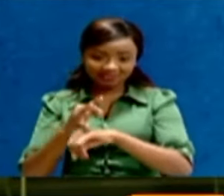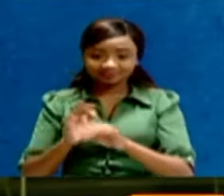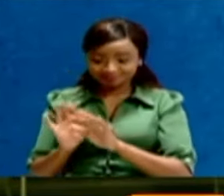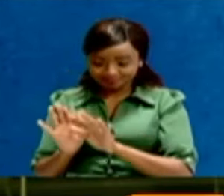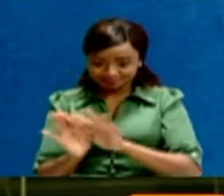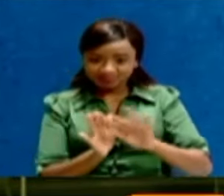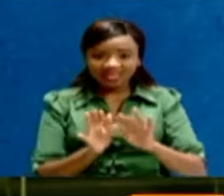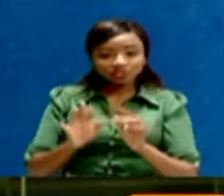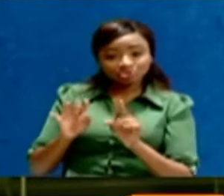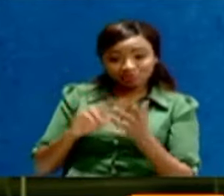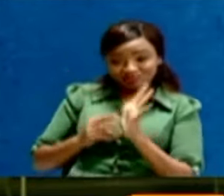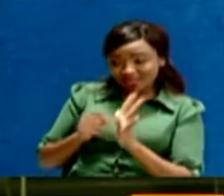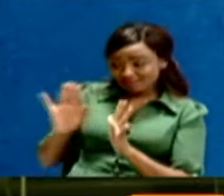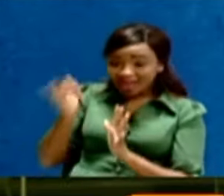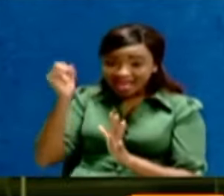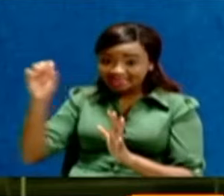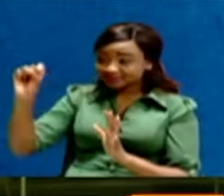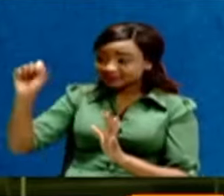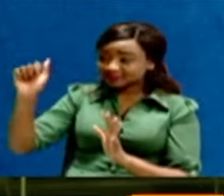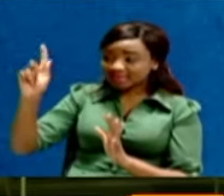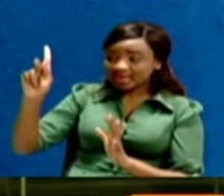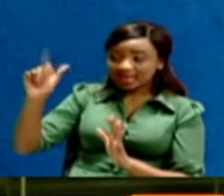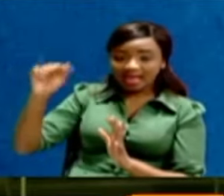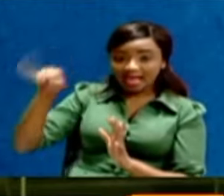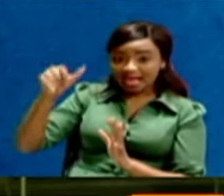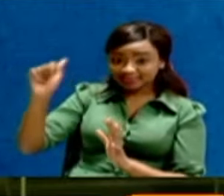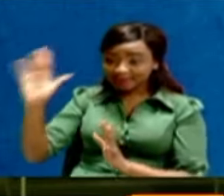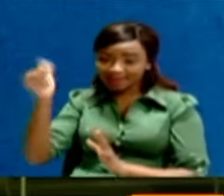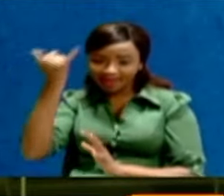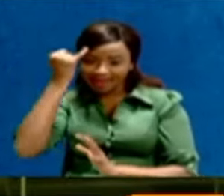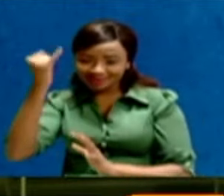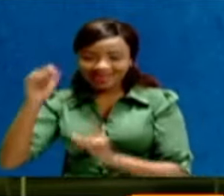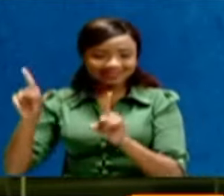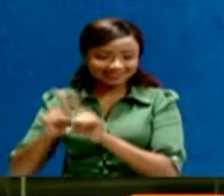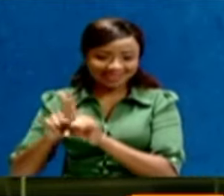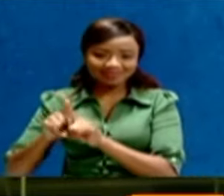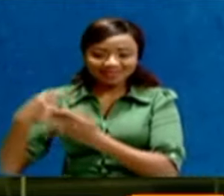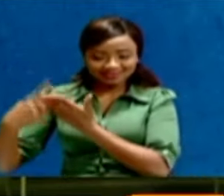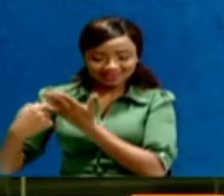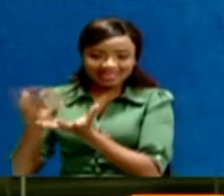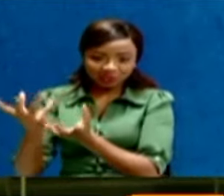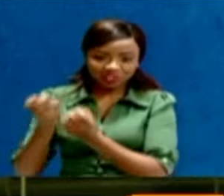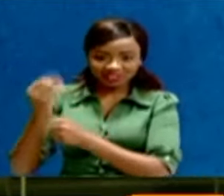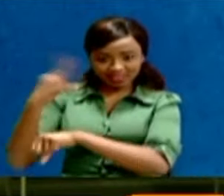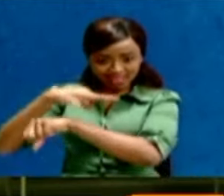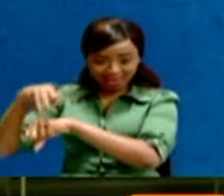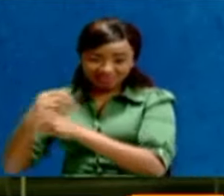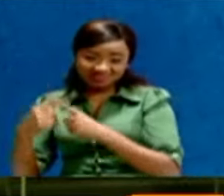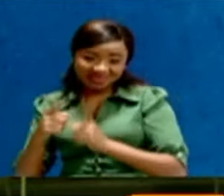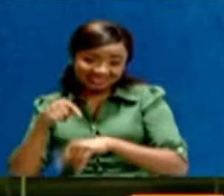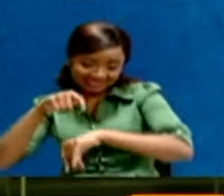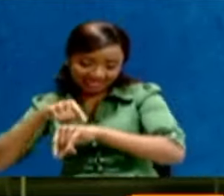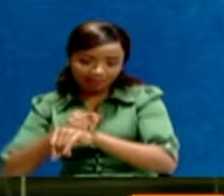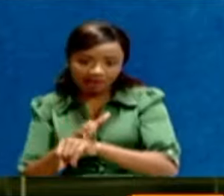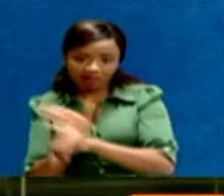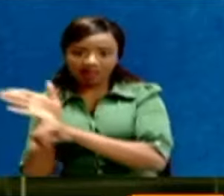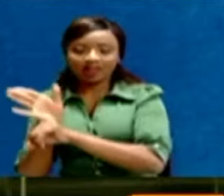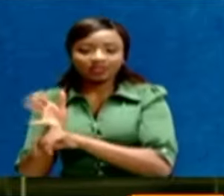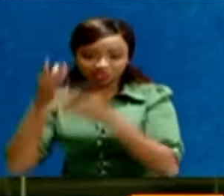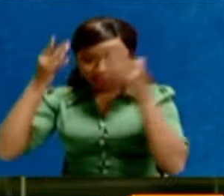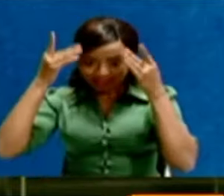Sakaja should also get 3 hours, so that is fair. And on that account, that adjournment was based on